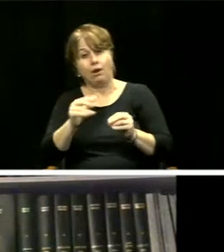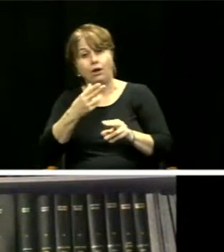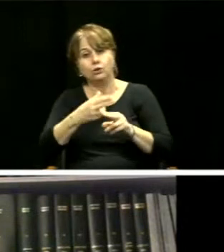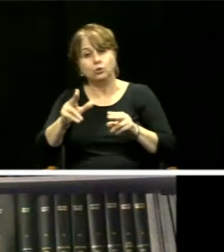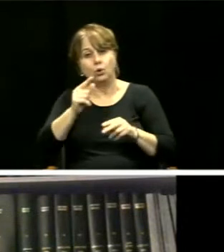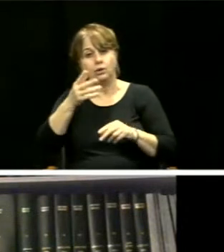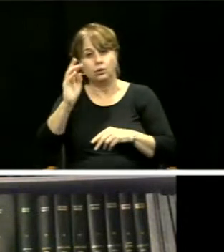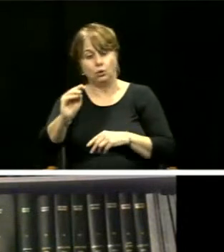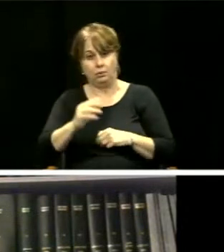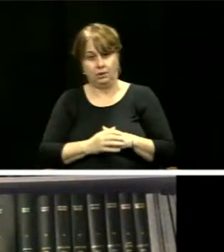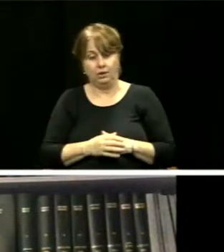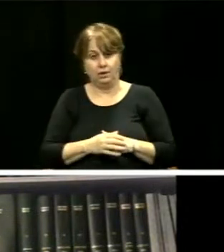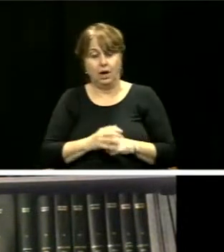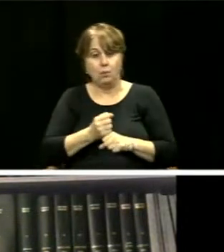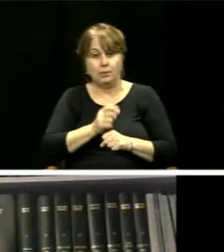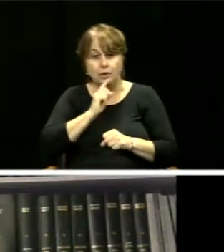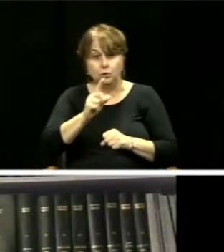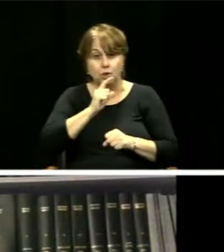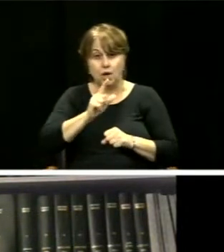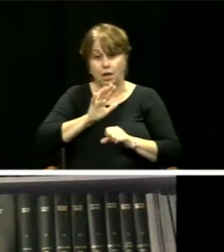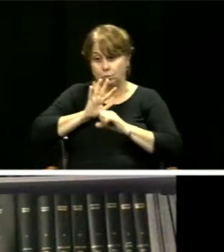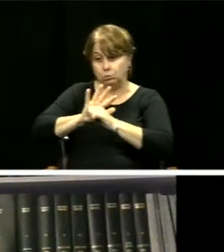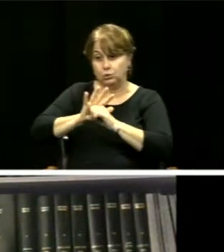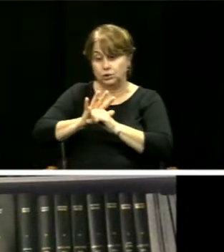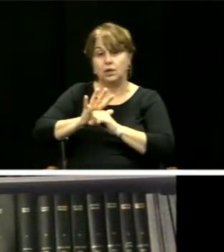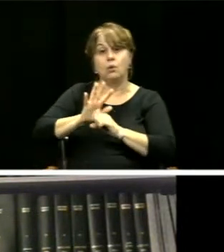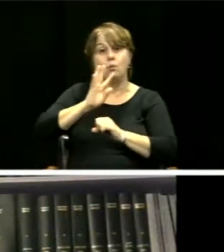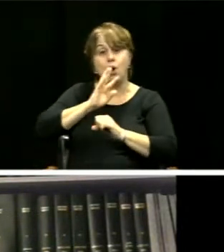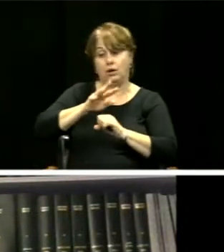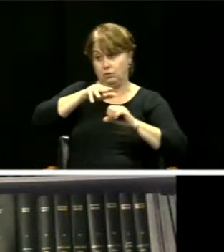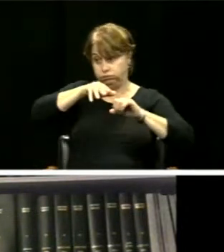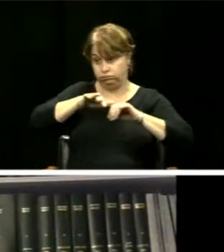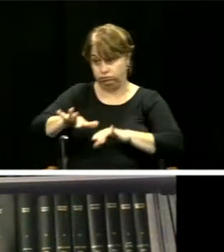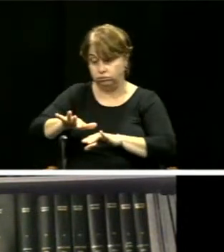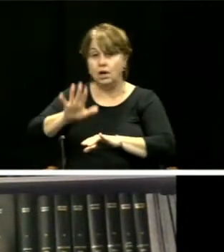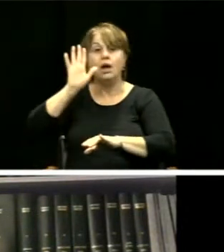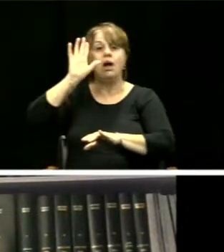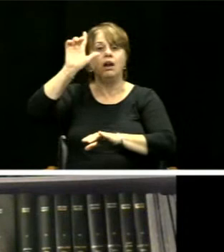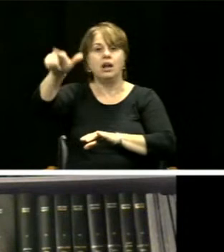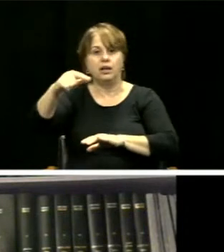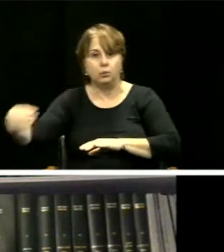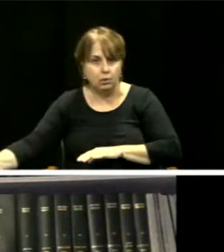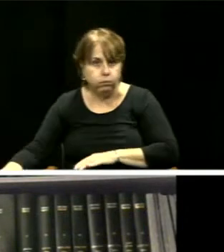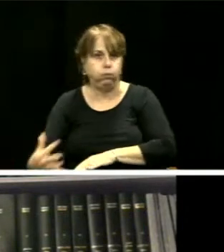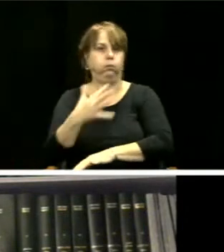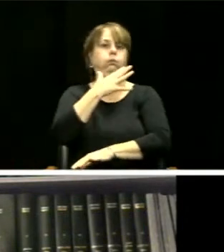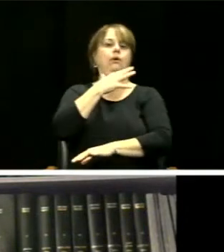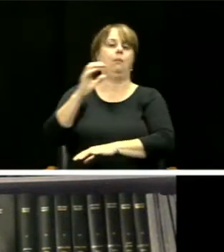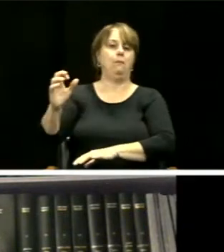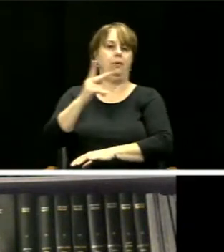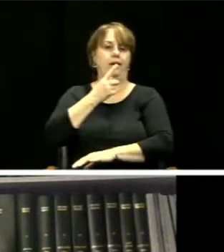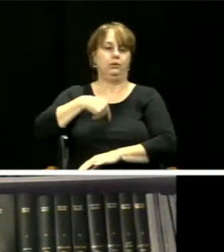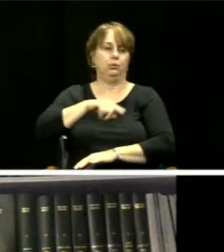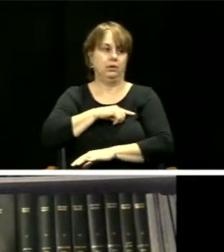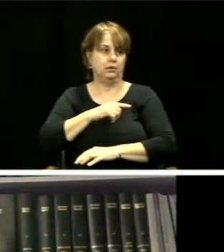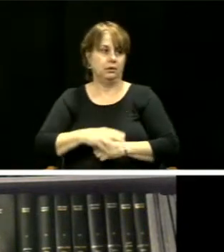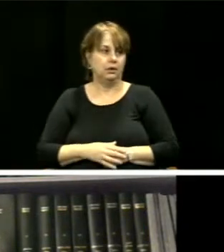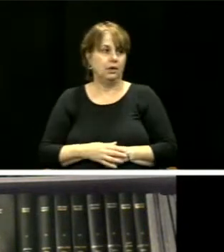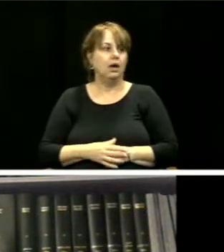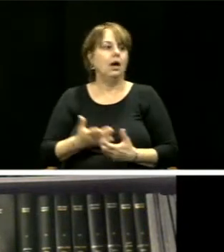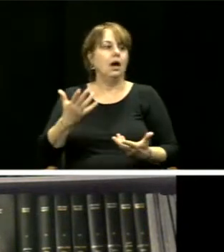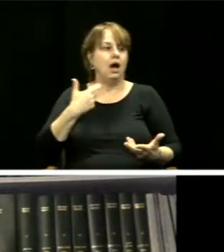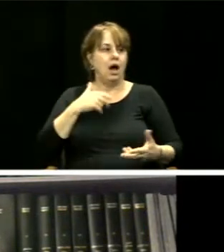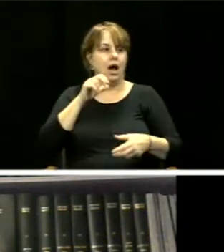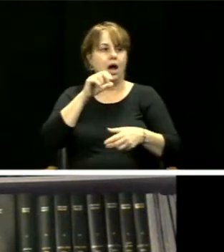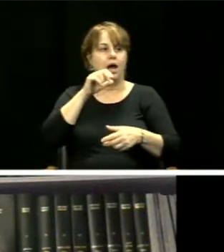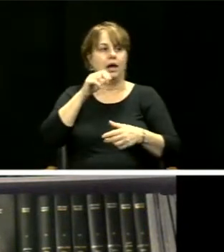just pushing water someplace where it's going to come back on us. Mhm. Everybody that lives in this neighborhood, and I live right on Middlebrook Road across